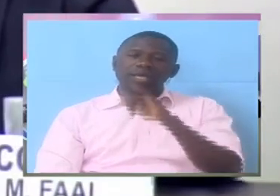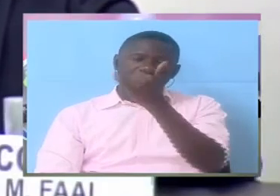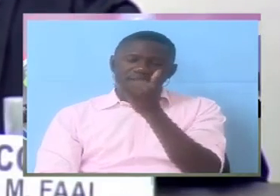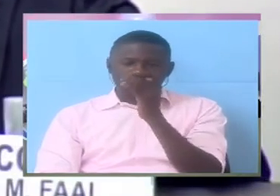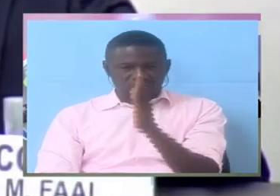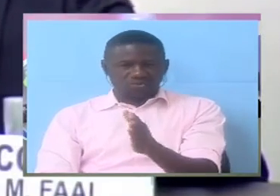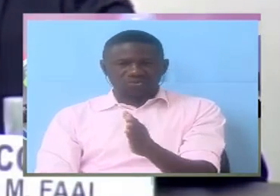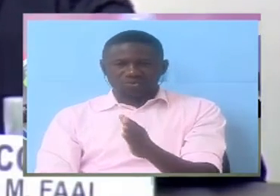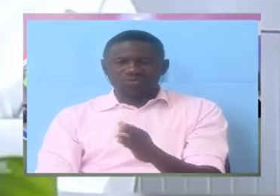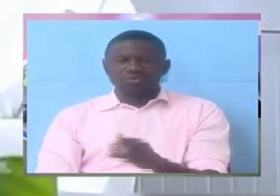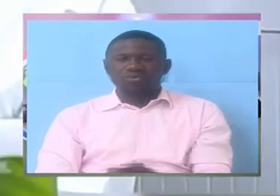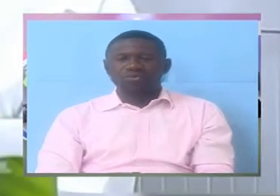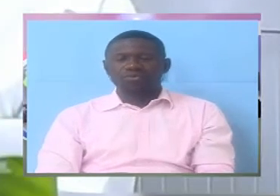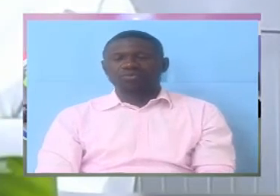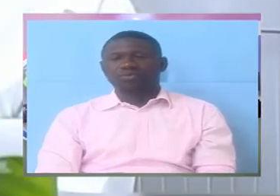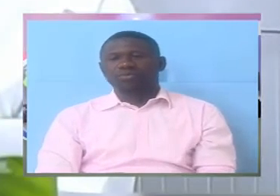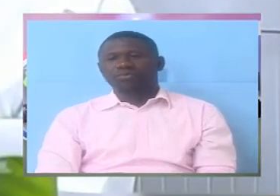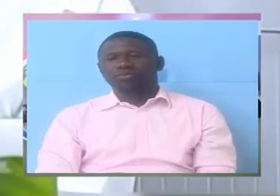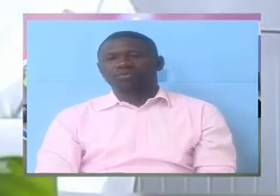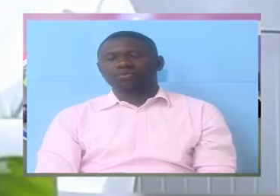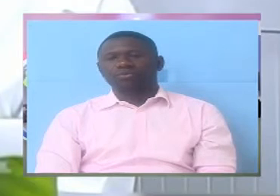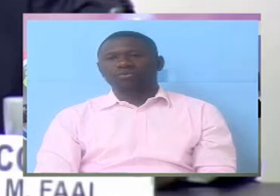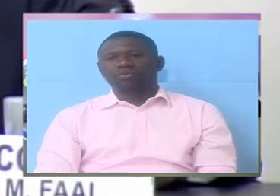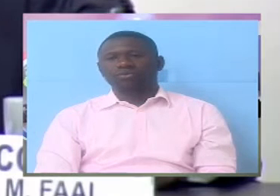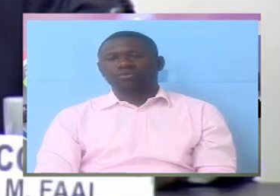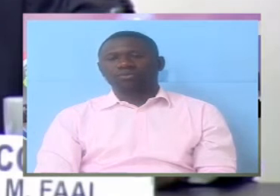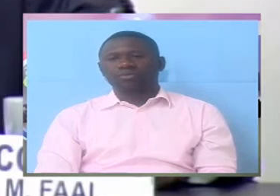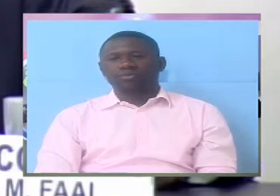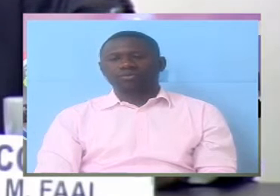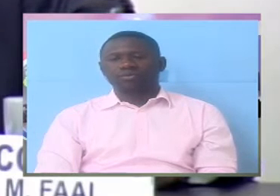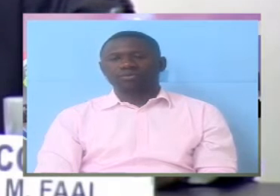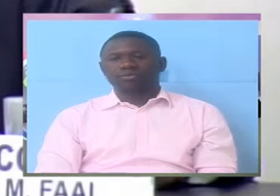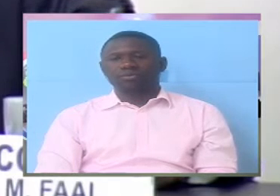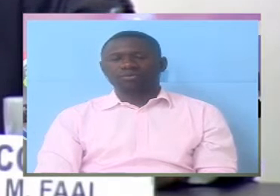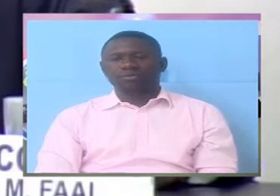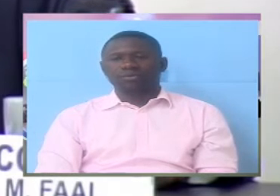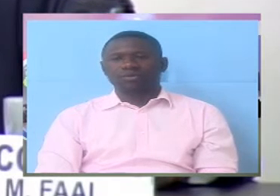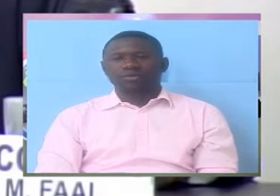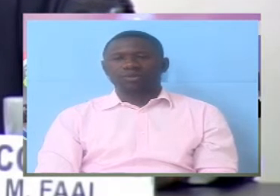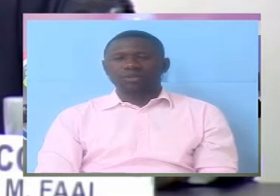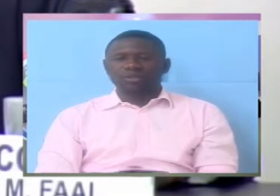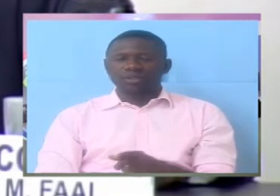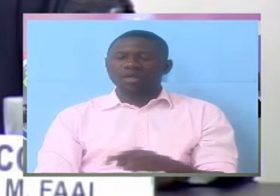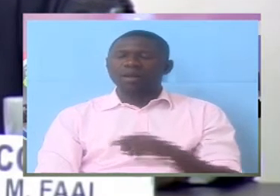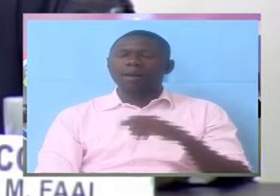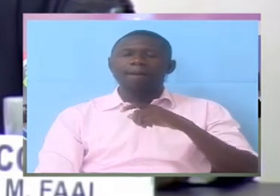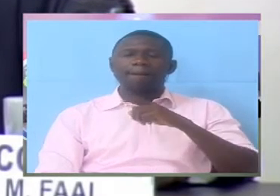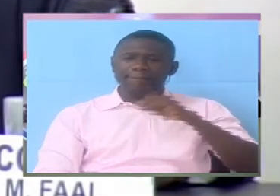about that. Was he beaten by your colleagues?